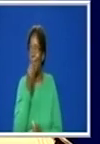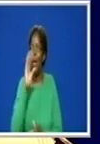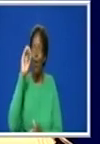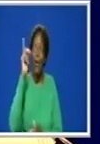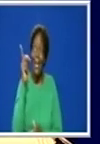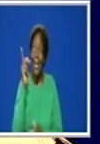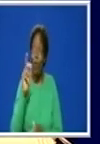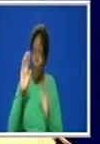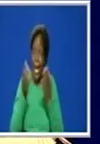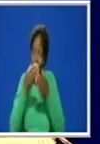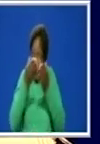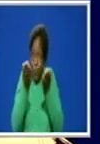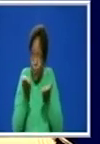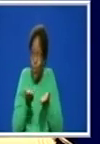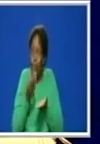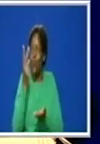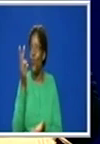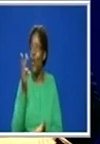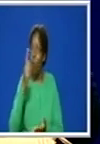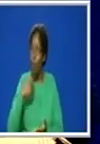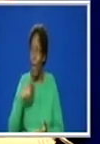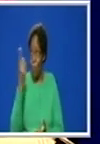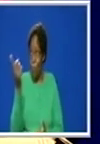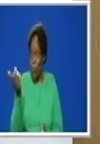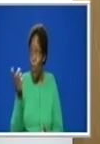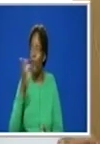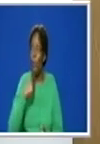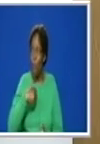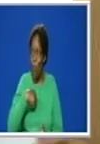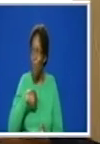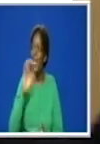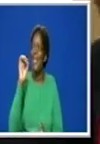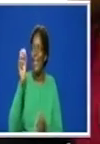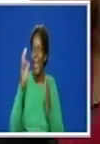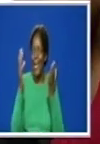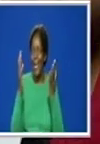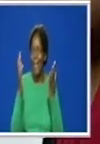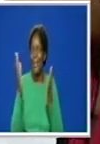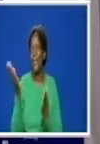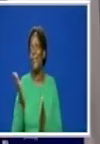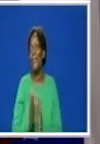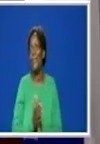see, we have two plates. Two plates. One for you and one for me. Yay! Place it there.